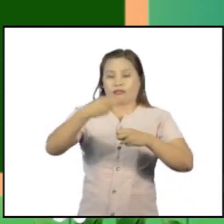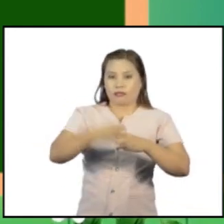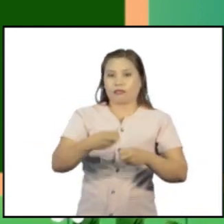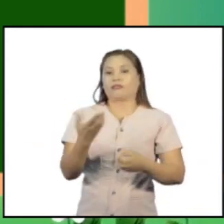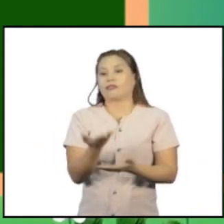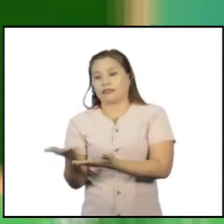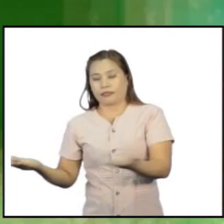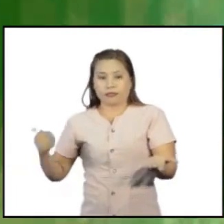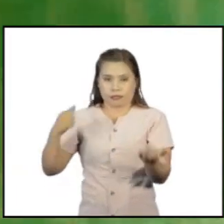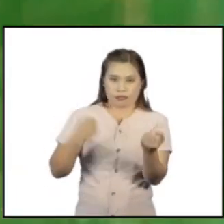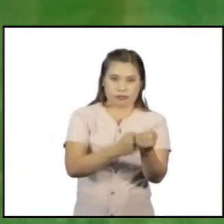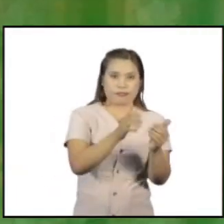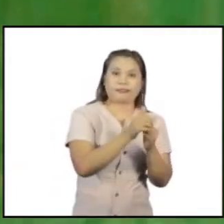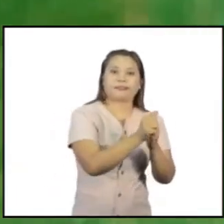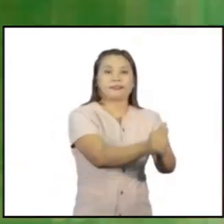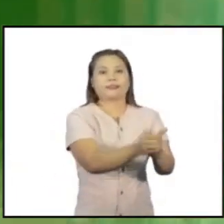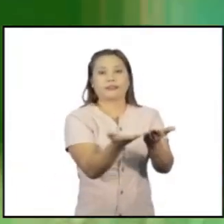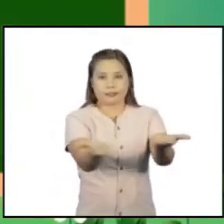can assist and guide you.